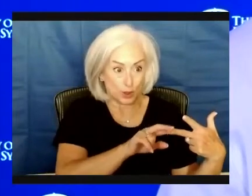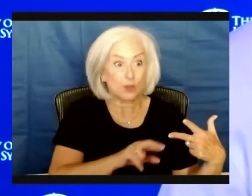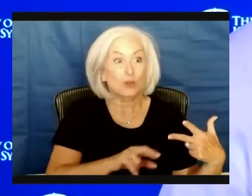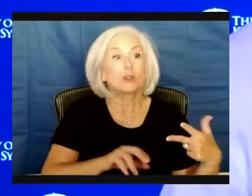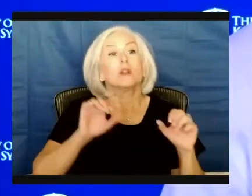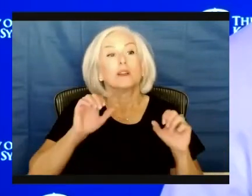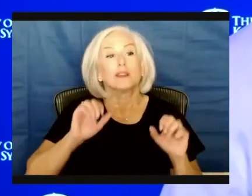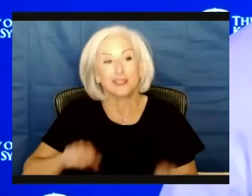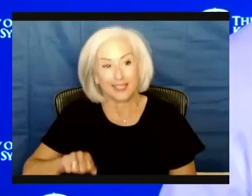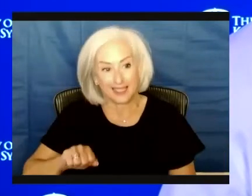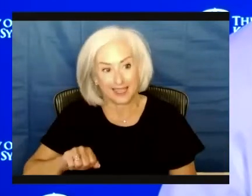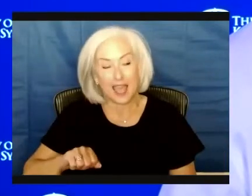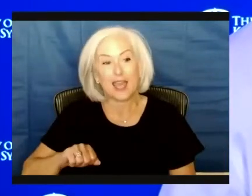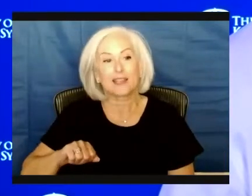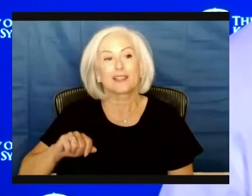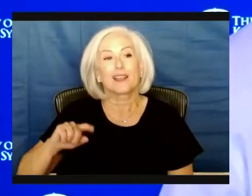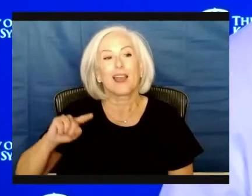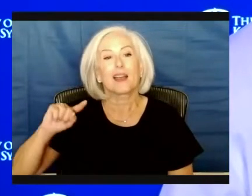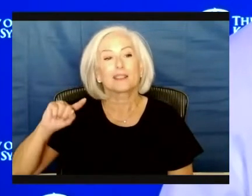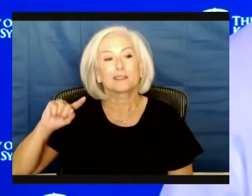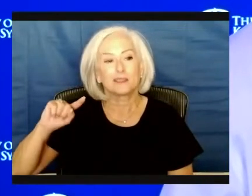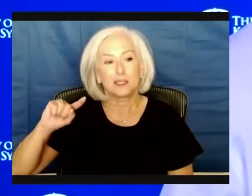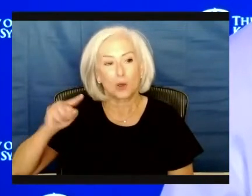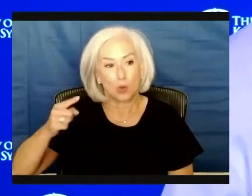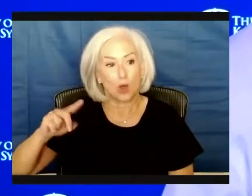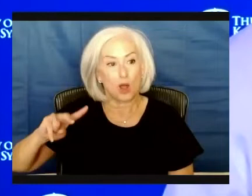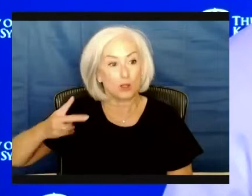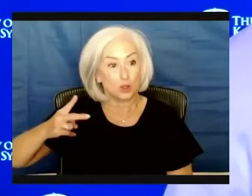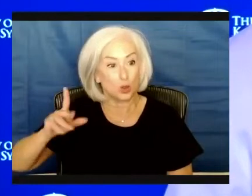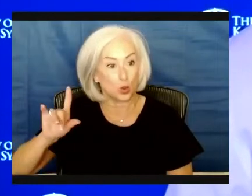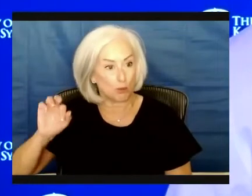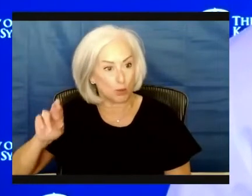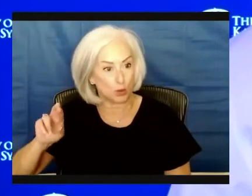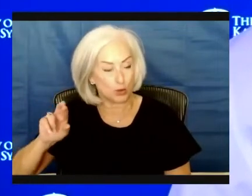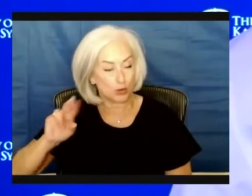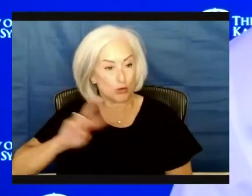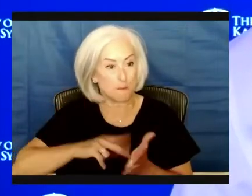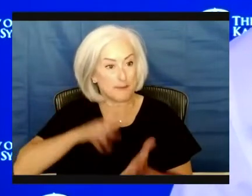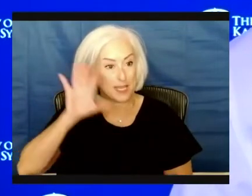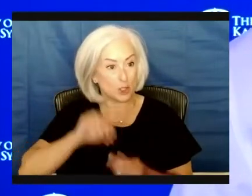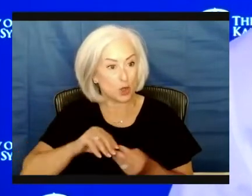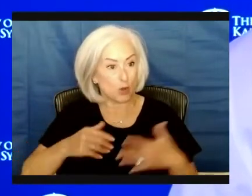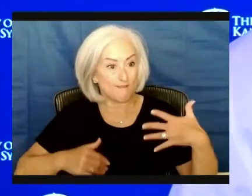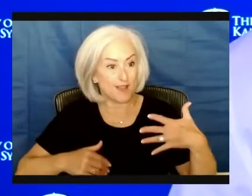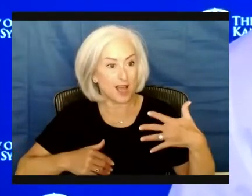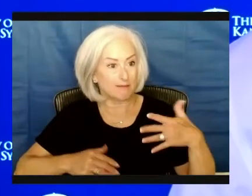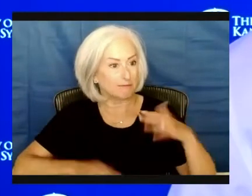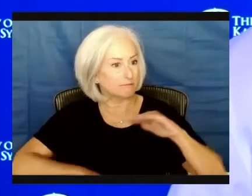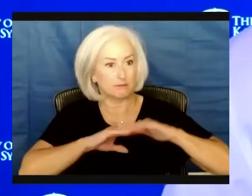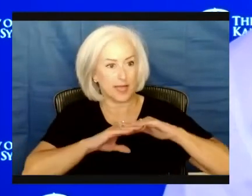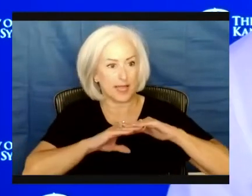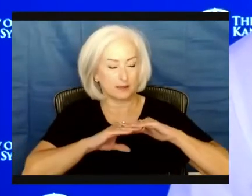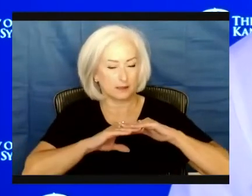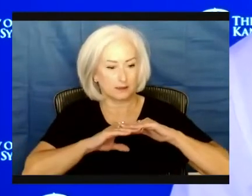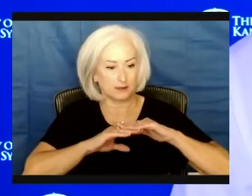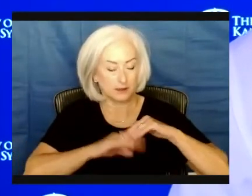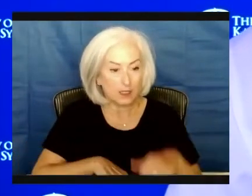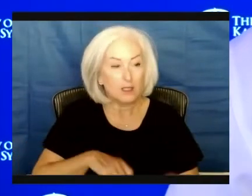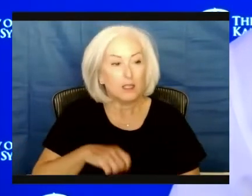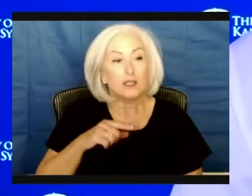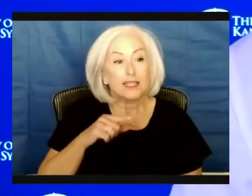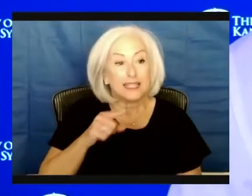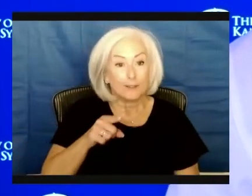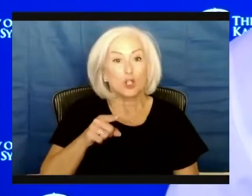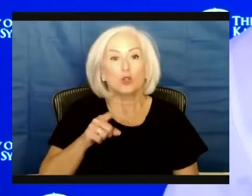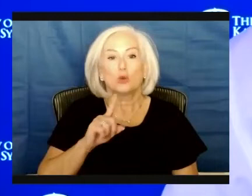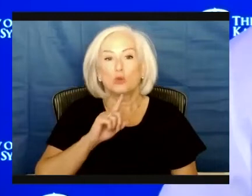But otherwise, I would not delay. And if you are due to get a booster and it's recommended you fall into that category, go get it now. You